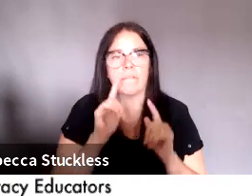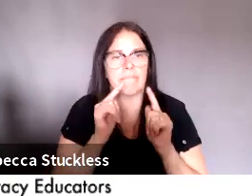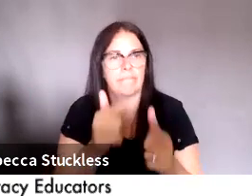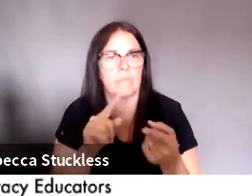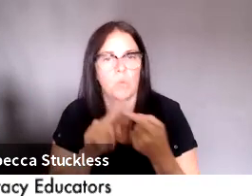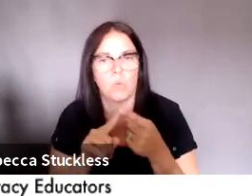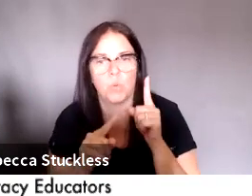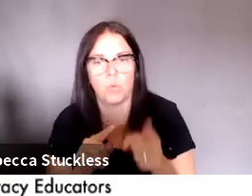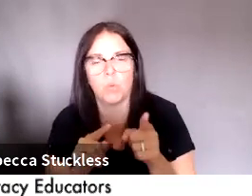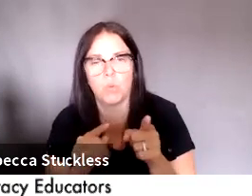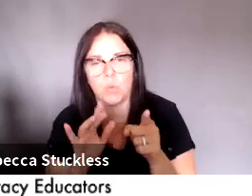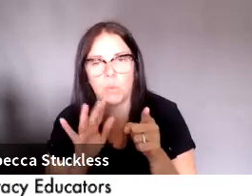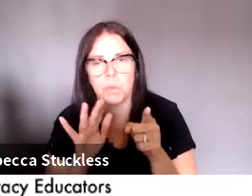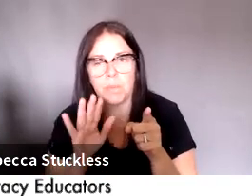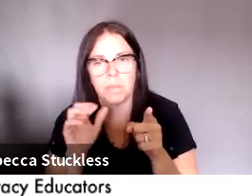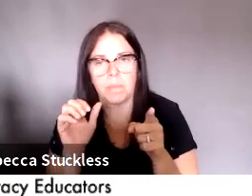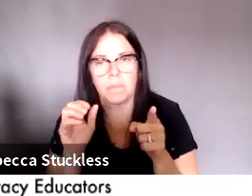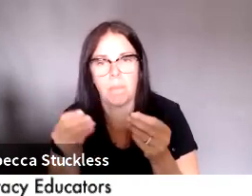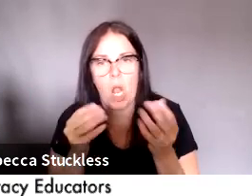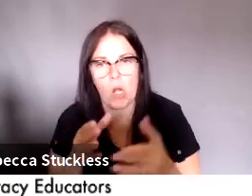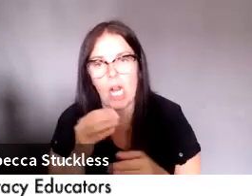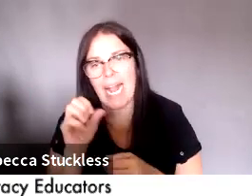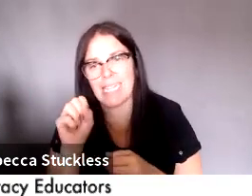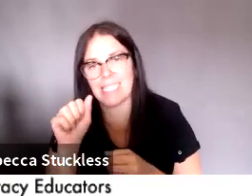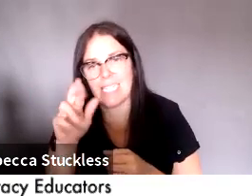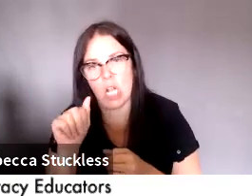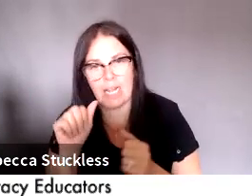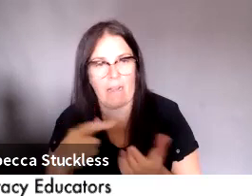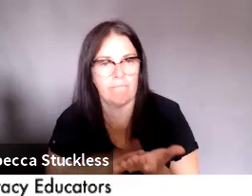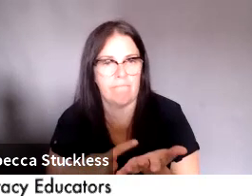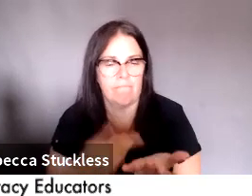over to our moderators and Sarah.